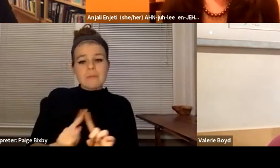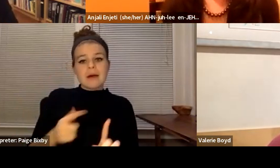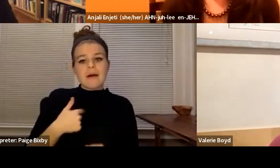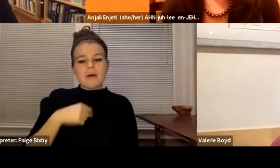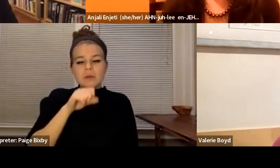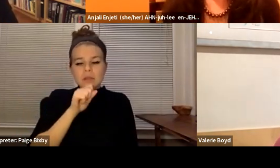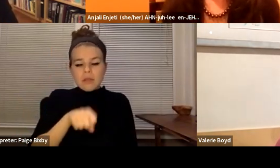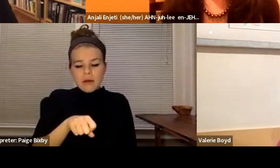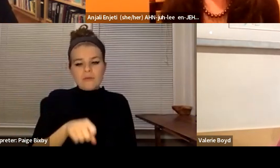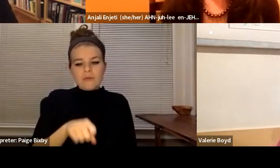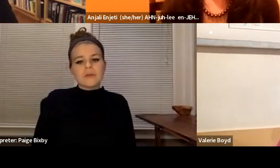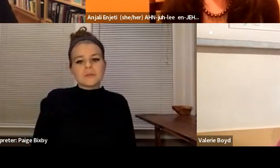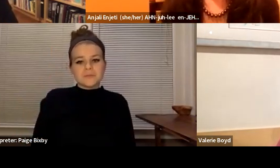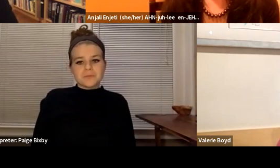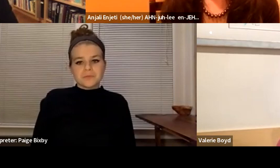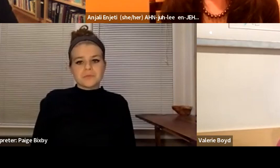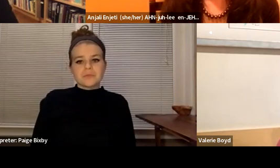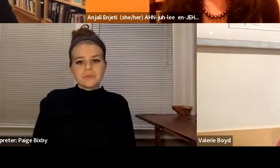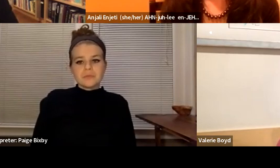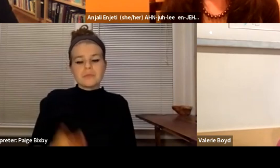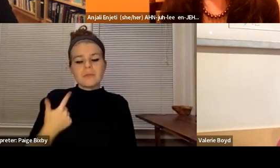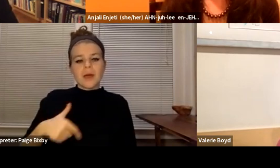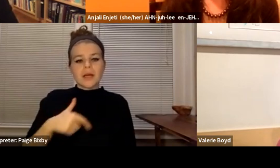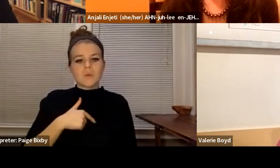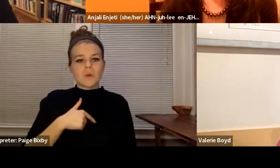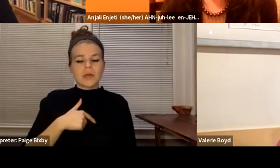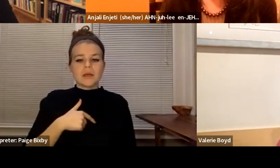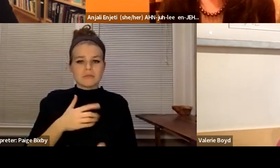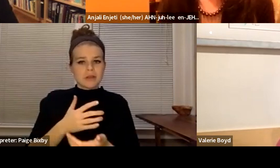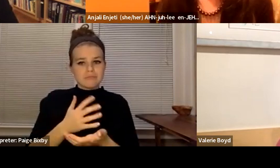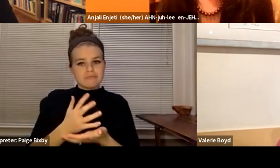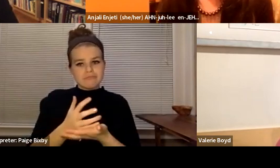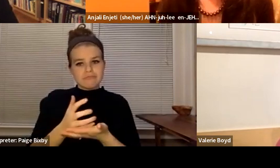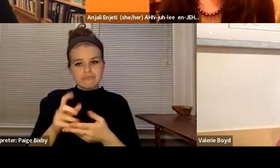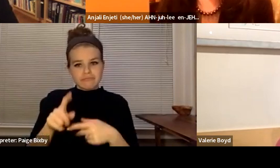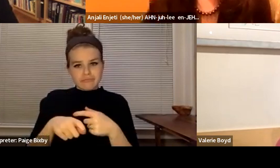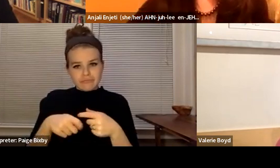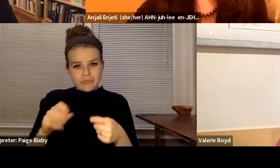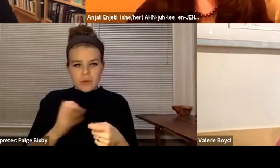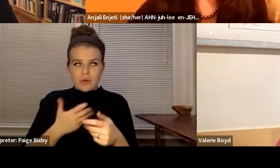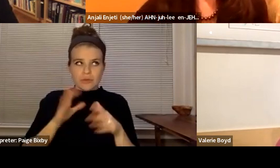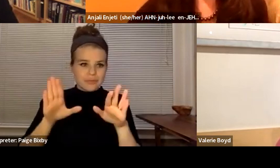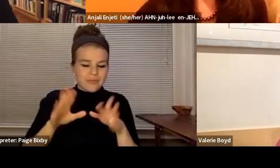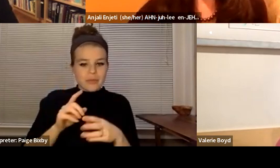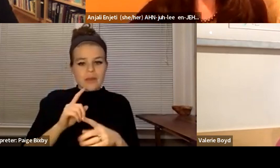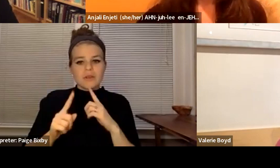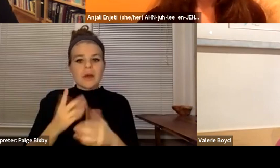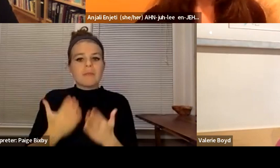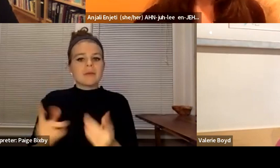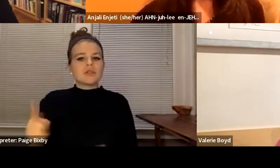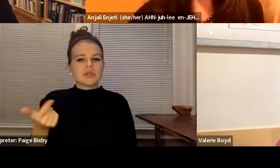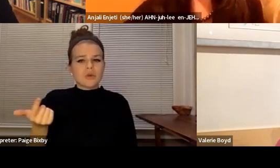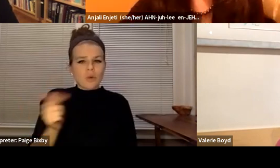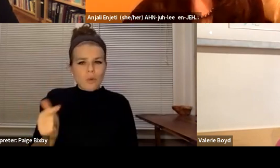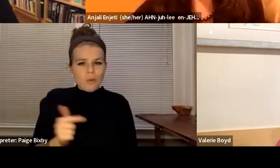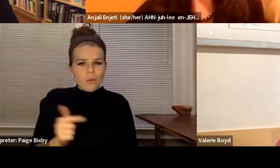love, as we sort of come to the tail end of this great conversation, to go around and ask each